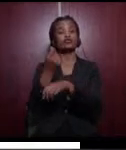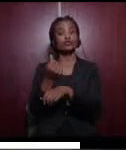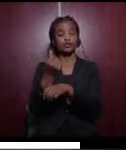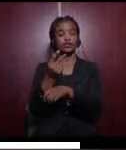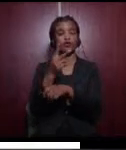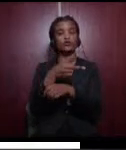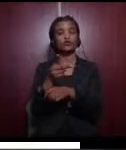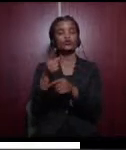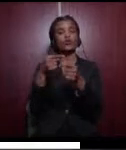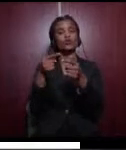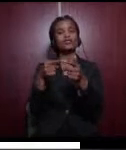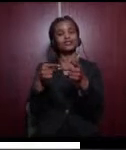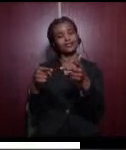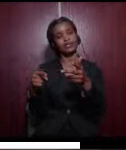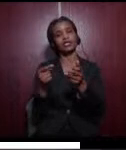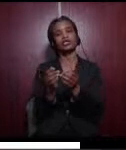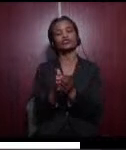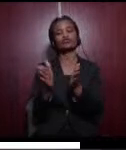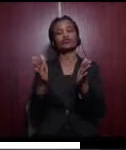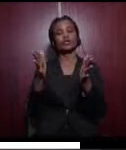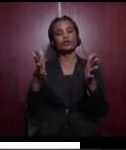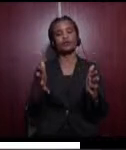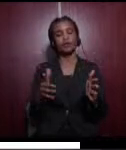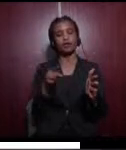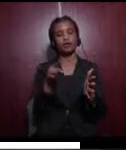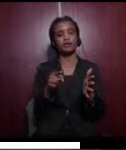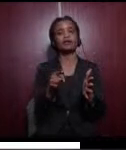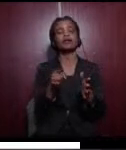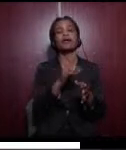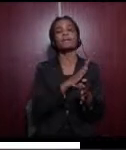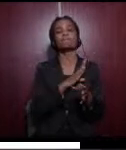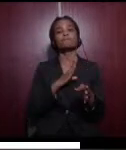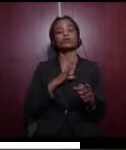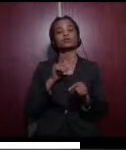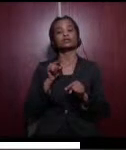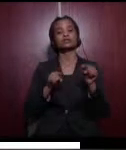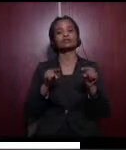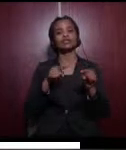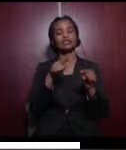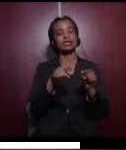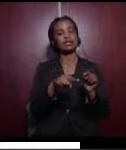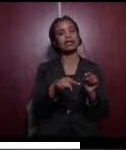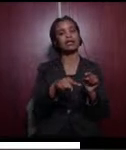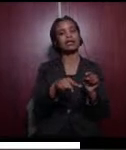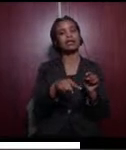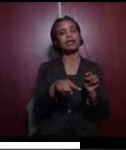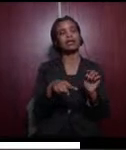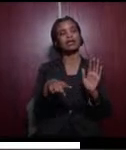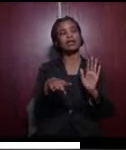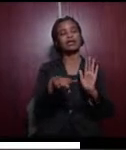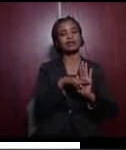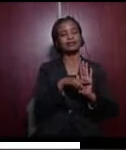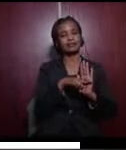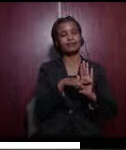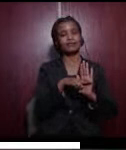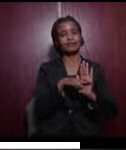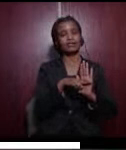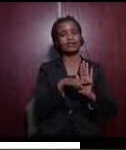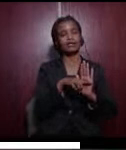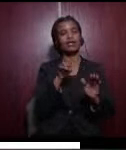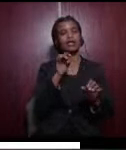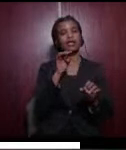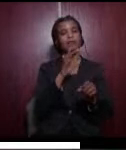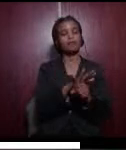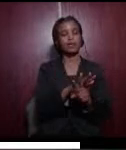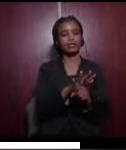raised concerns on the multiple funds and the various boards which impact negatively on the administration and secretariat cost,